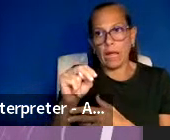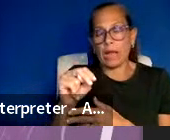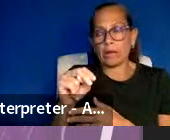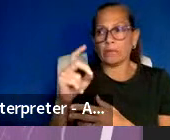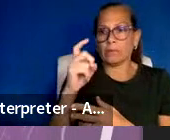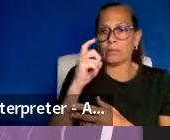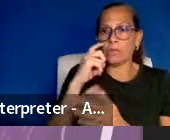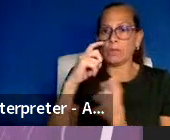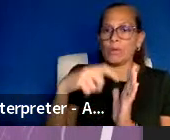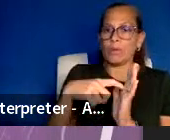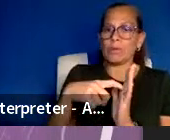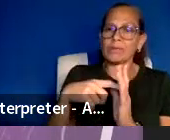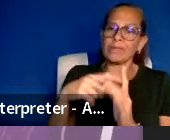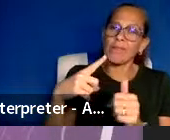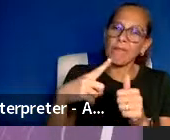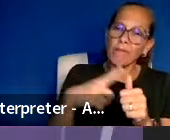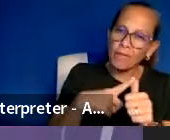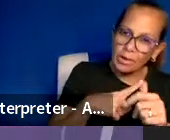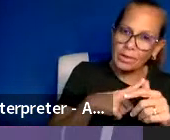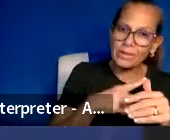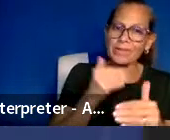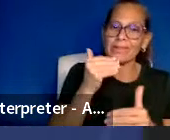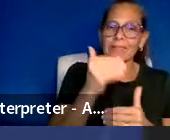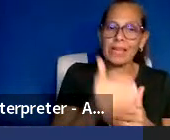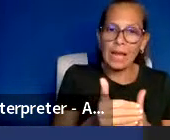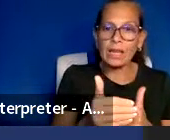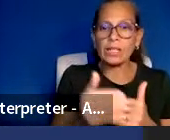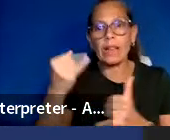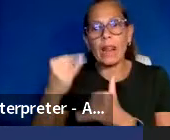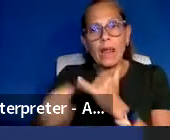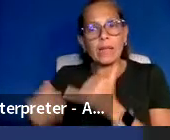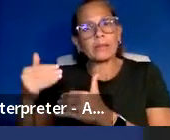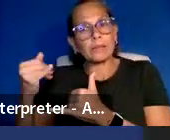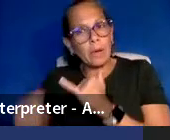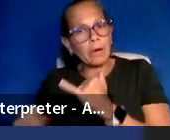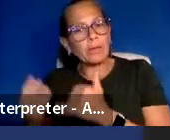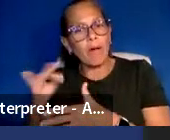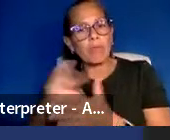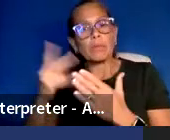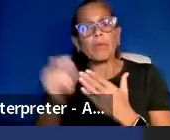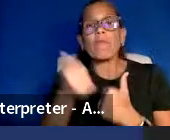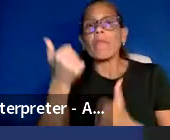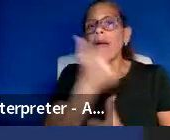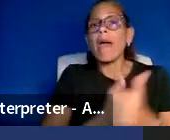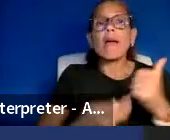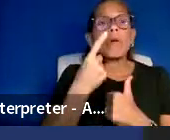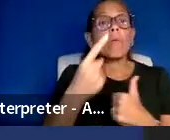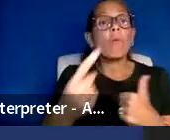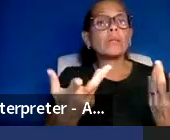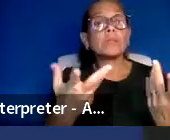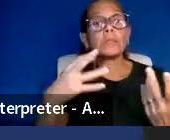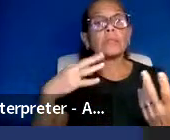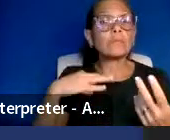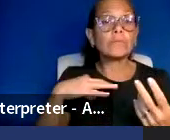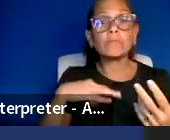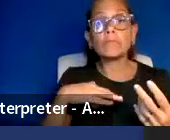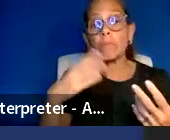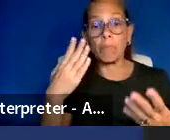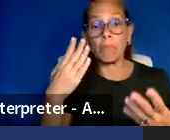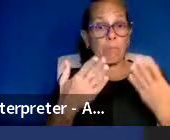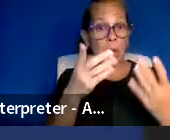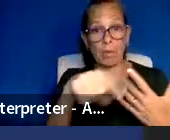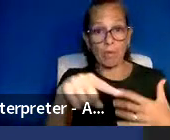first mile, last mile elements of the project. For everybody's benefit, some of you may have not